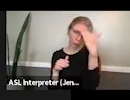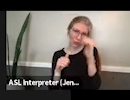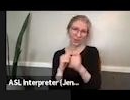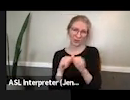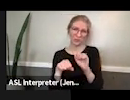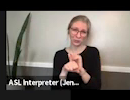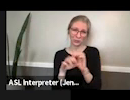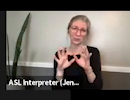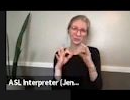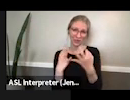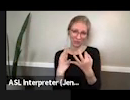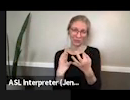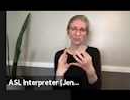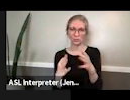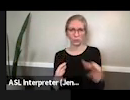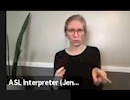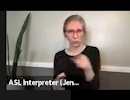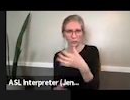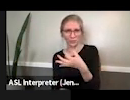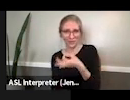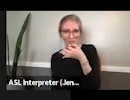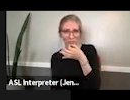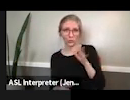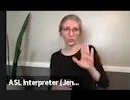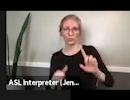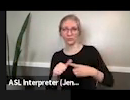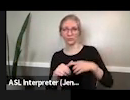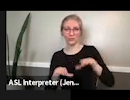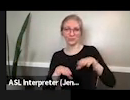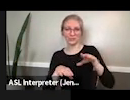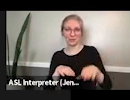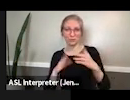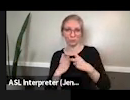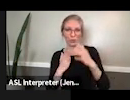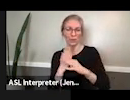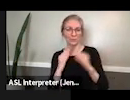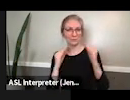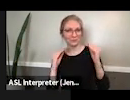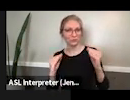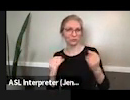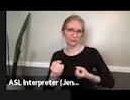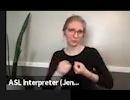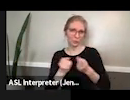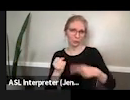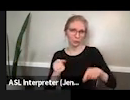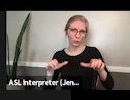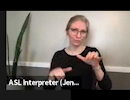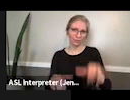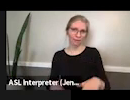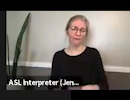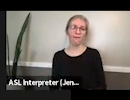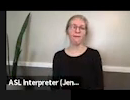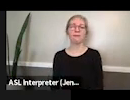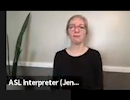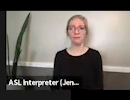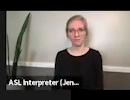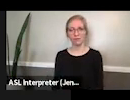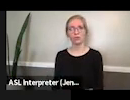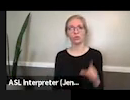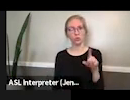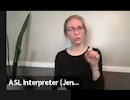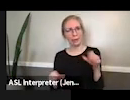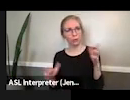at that. That's what your First Steps program teaches you and supports you to do, right? And so you can urge